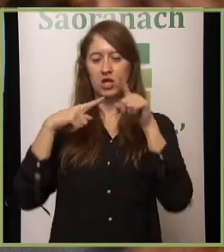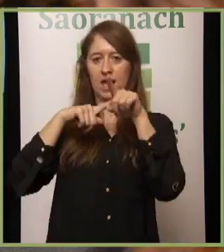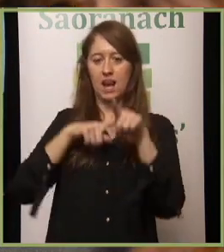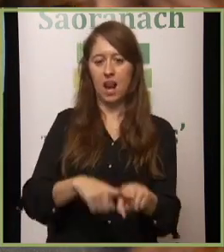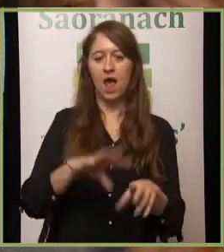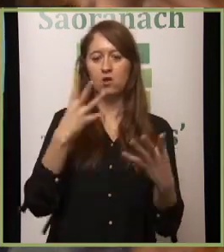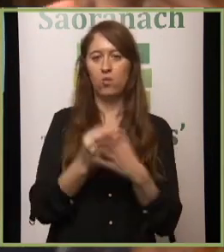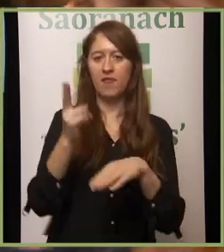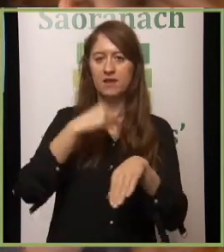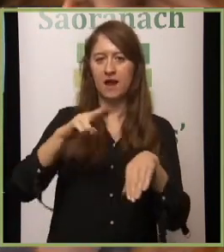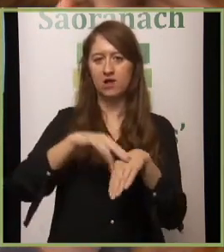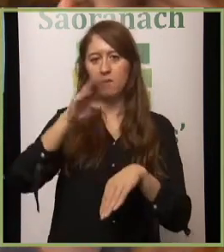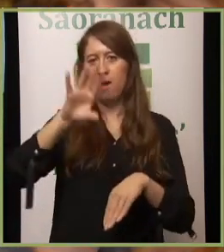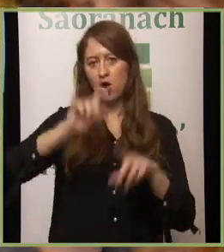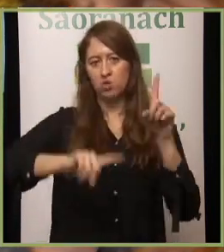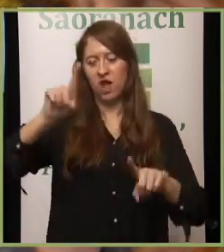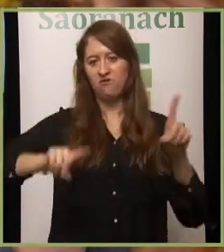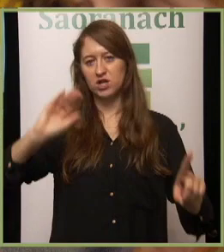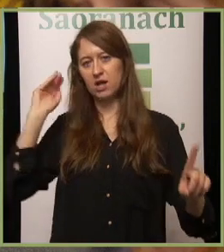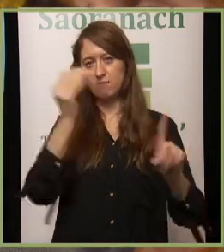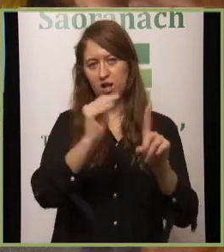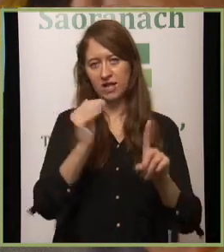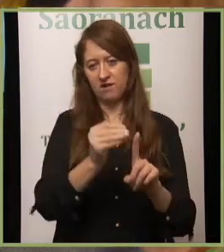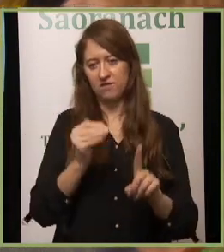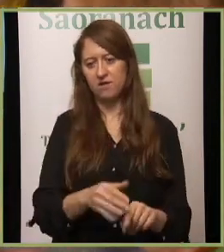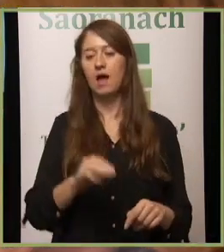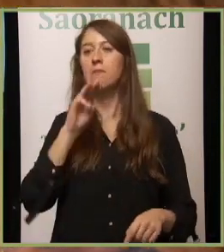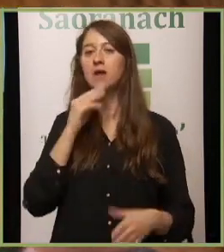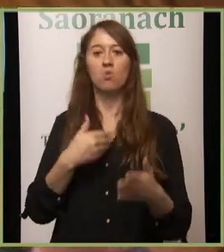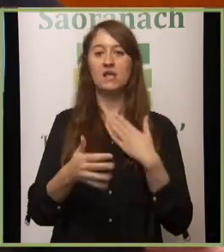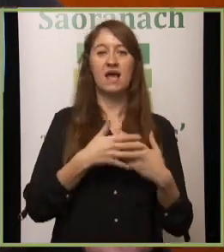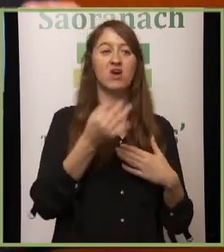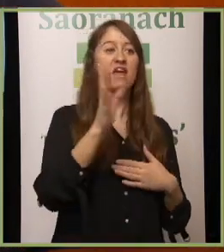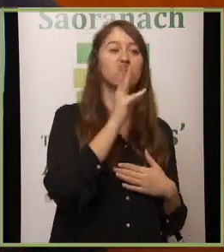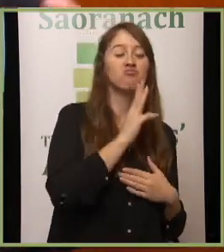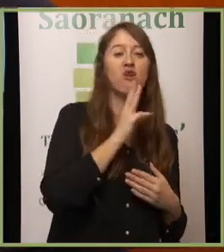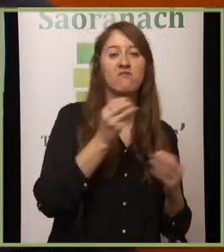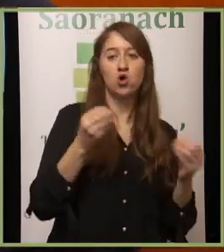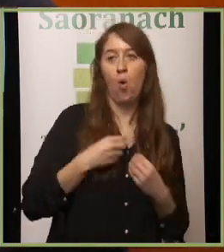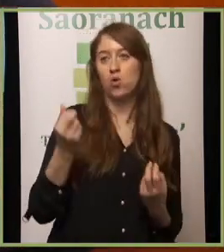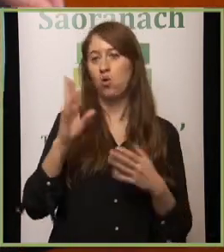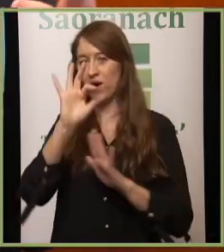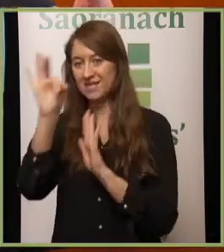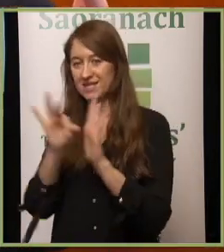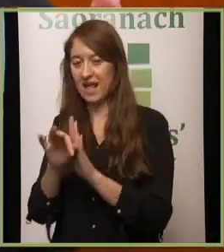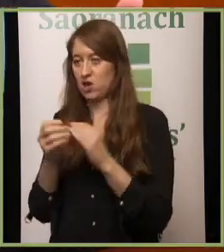strategic objectives. So in other words, whether the state owns it or someone privately, must comply